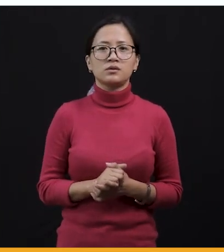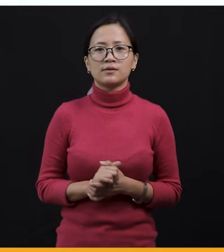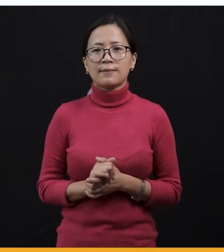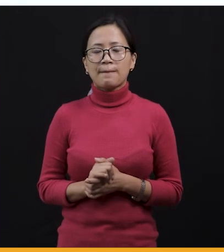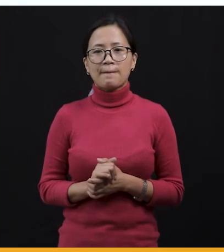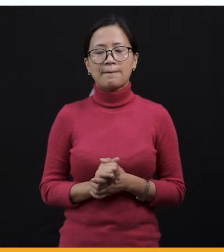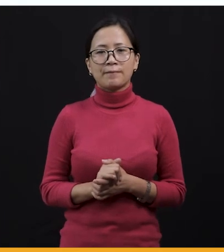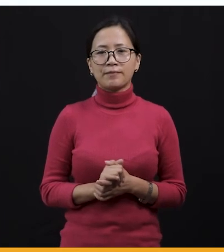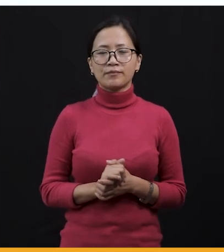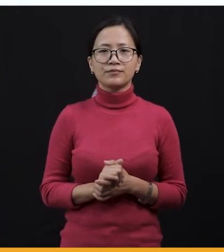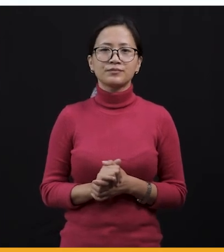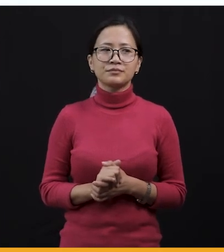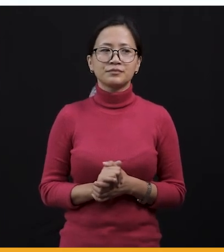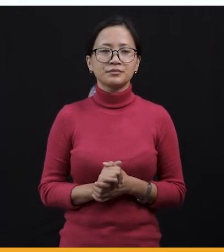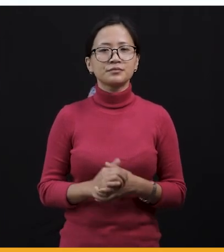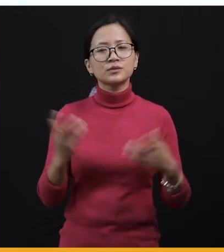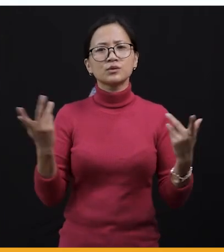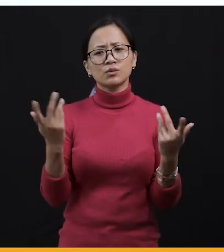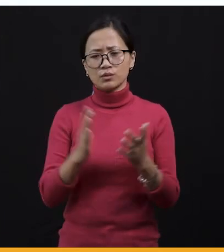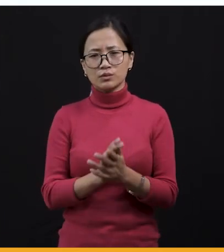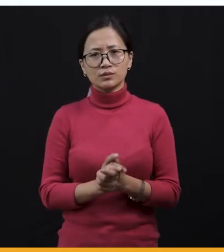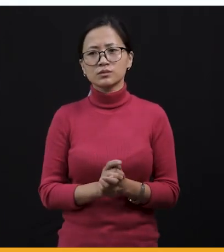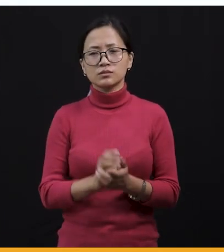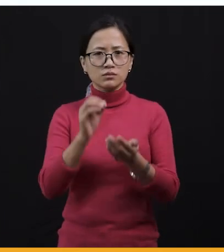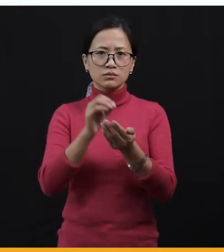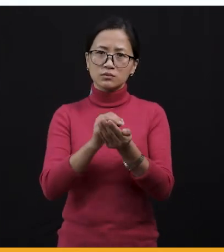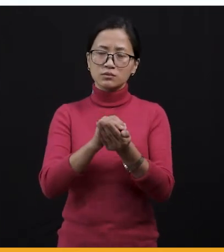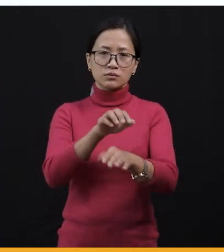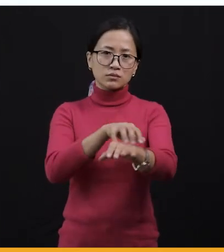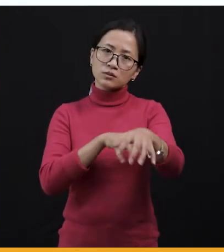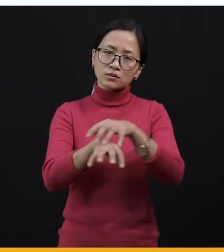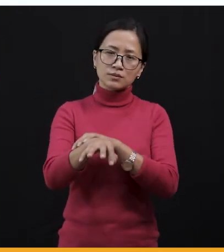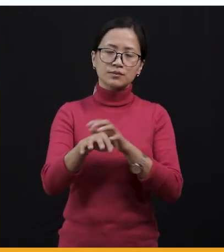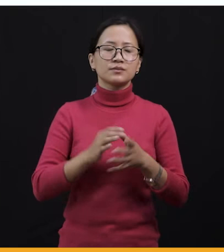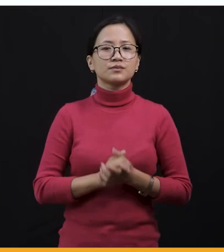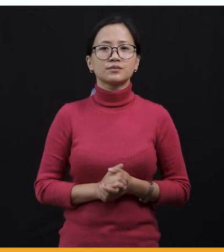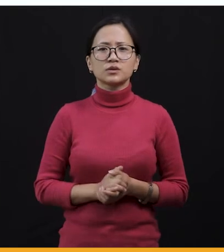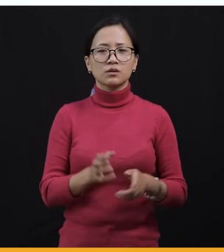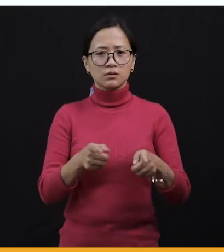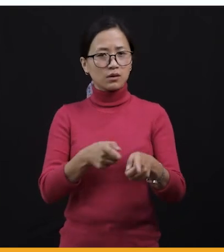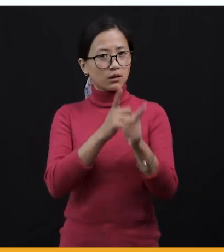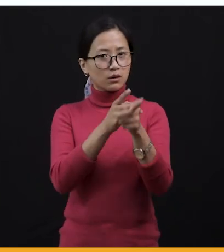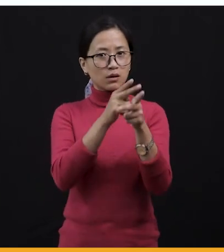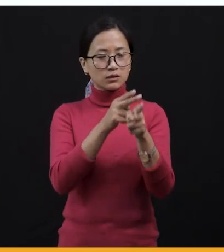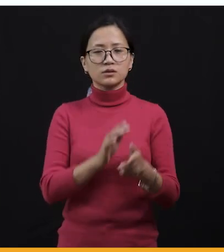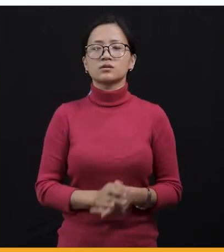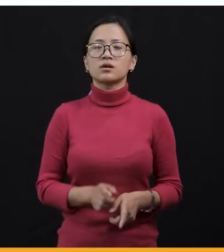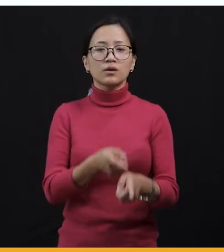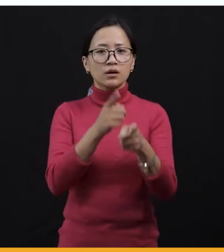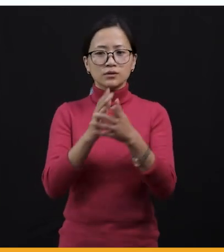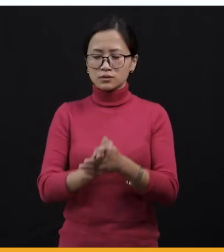This is a protected areas where animals are kept, where hunting is not